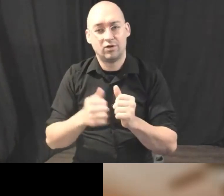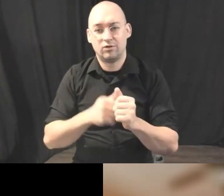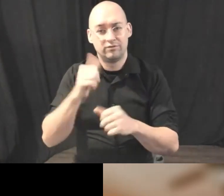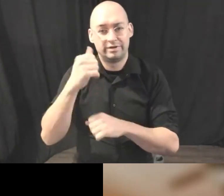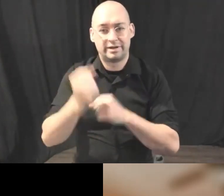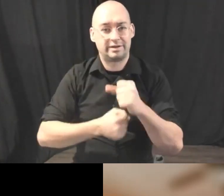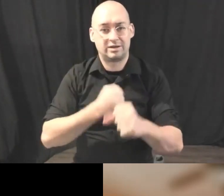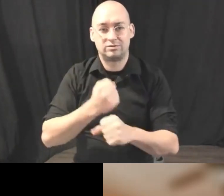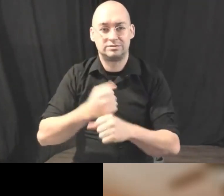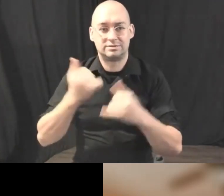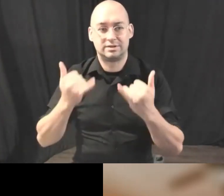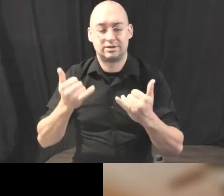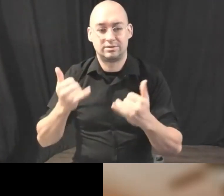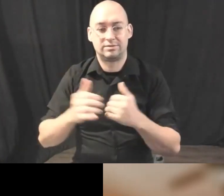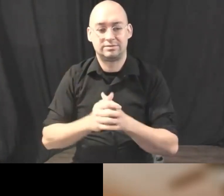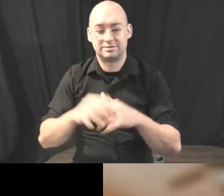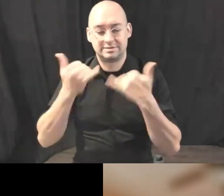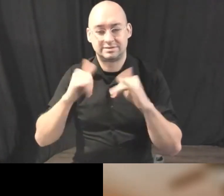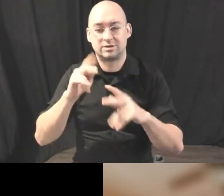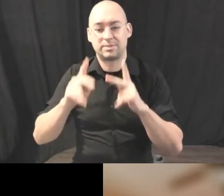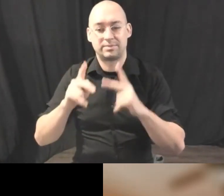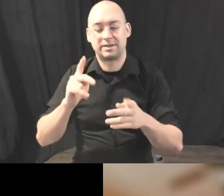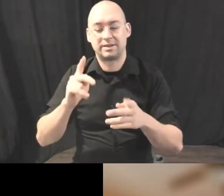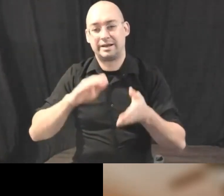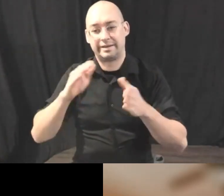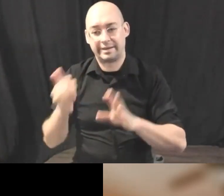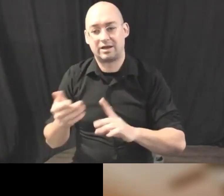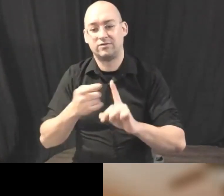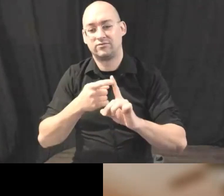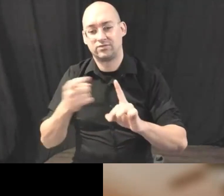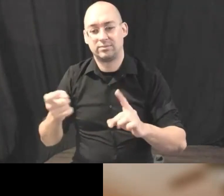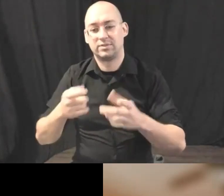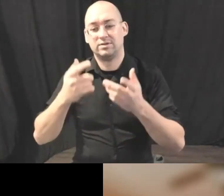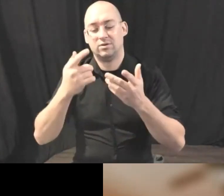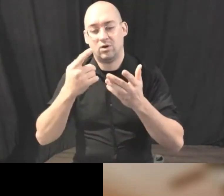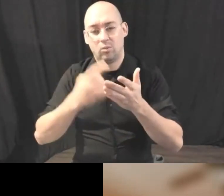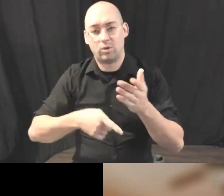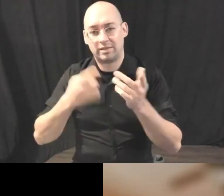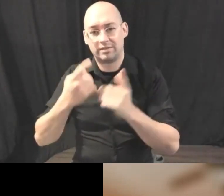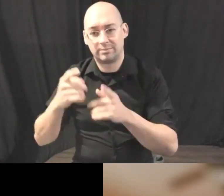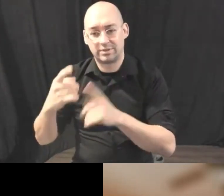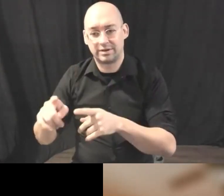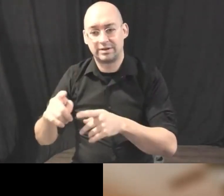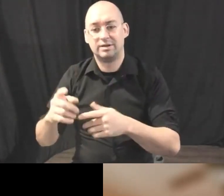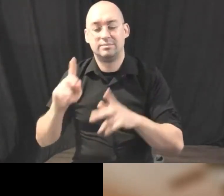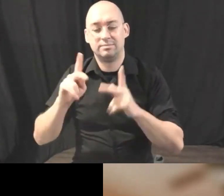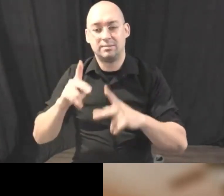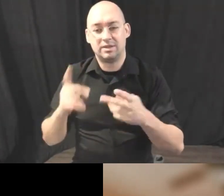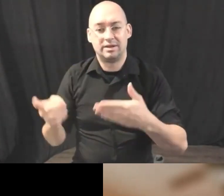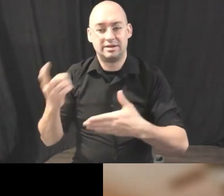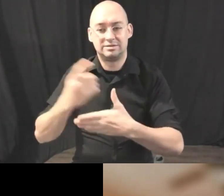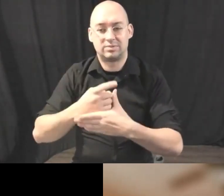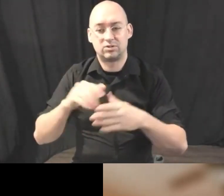and there are still people that have died from the repercussions of the fire. Those with disabilities now with new